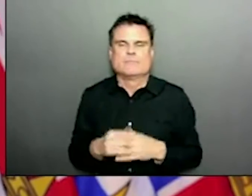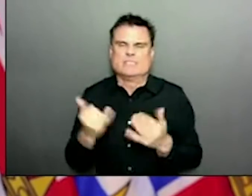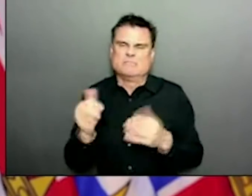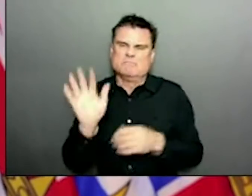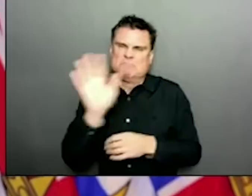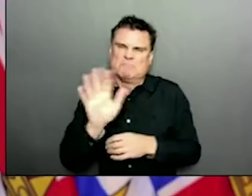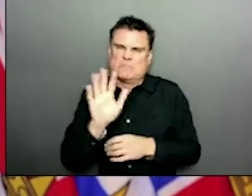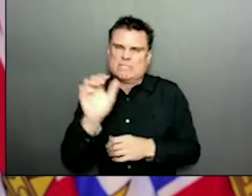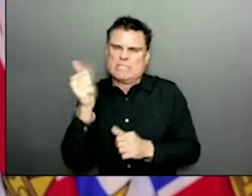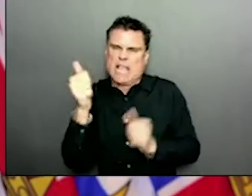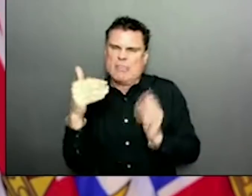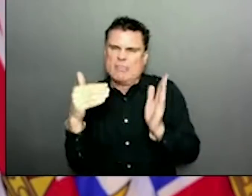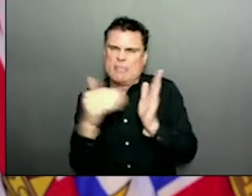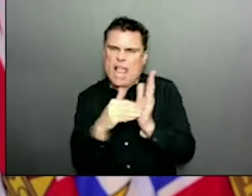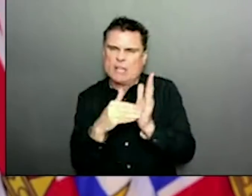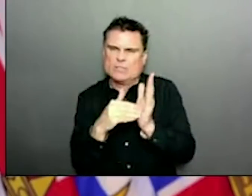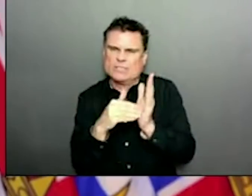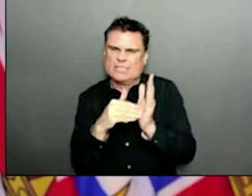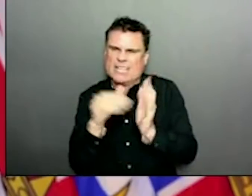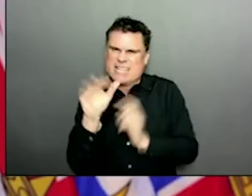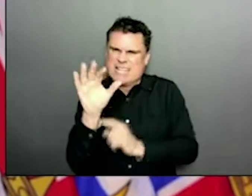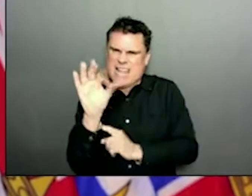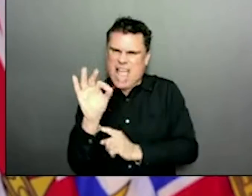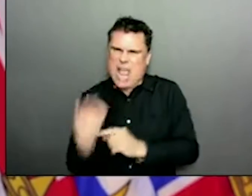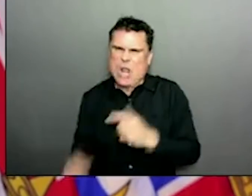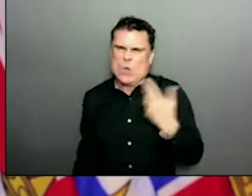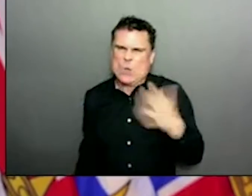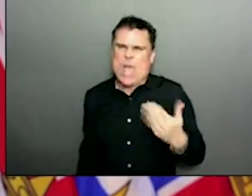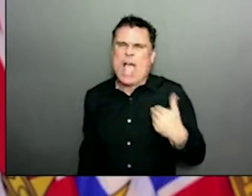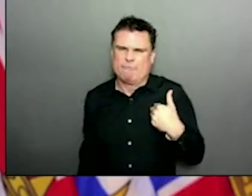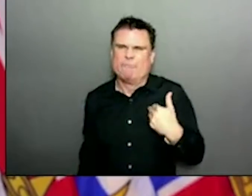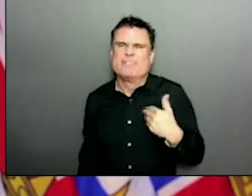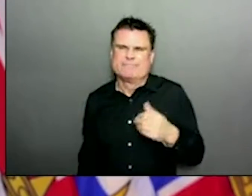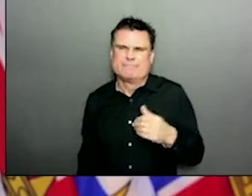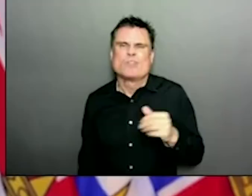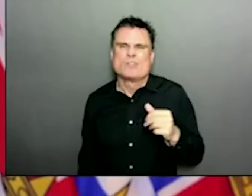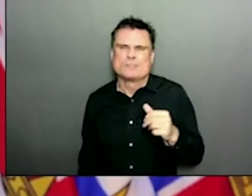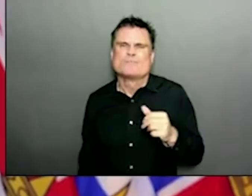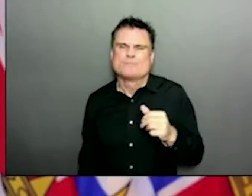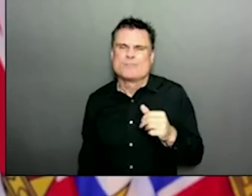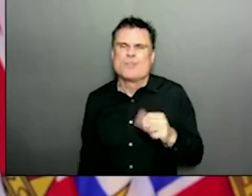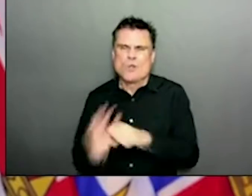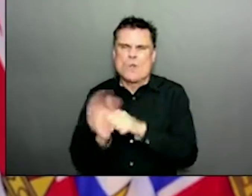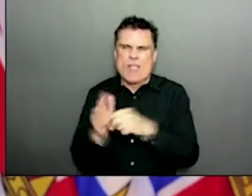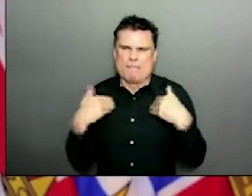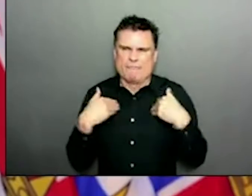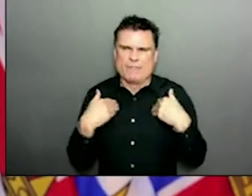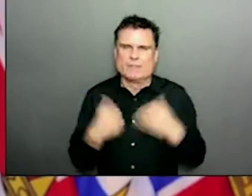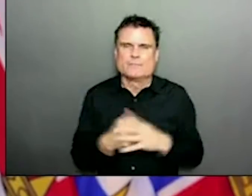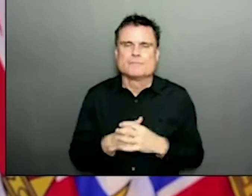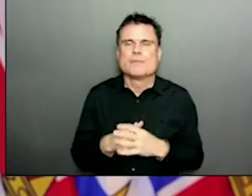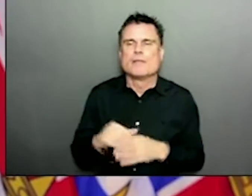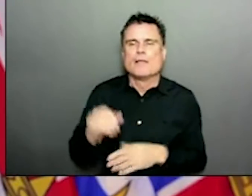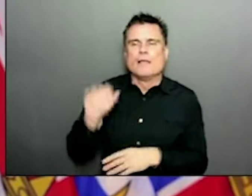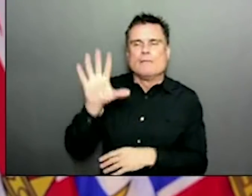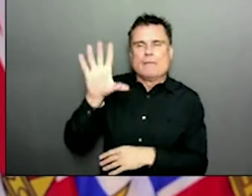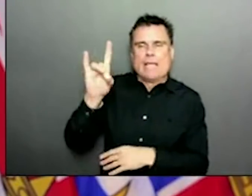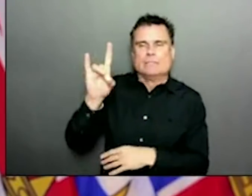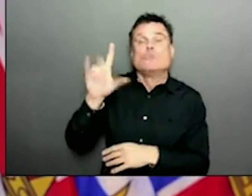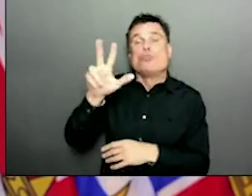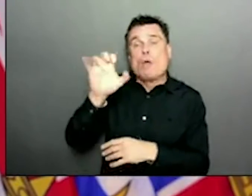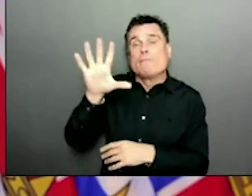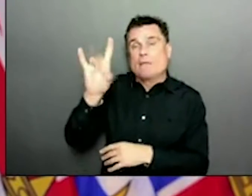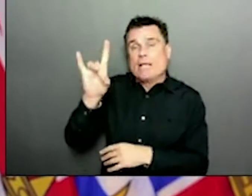10,009 active cases, of whom 358 people are in hospital, 93 of whom are in critical care or